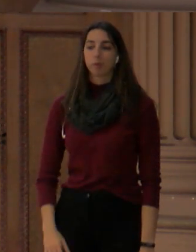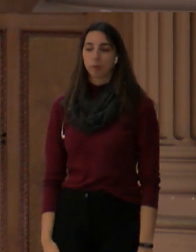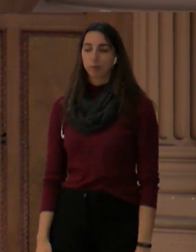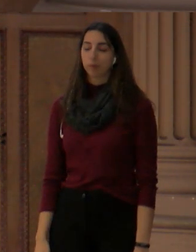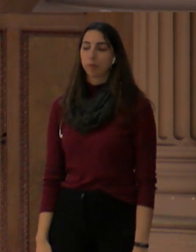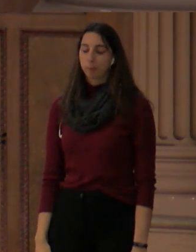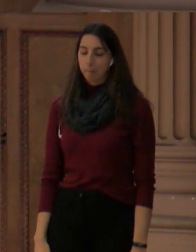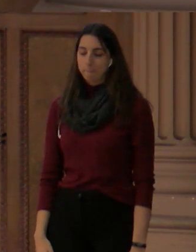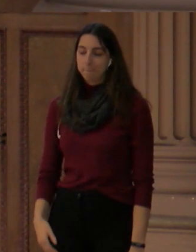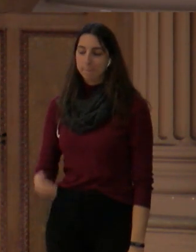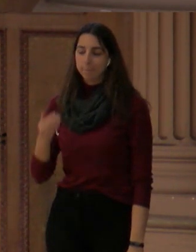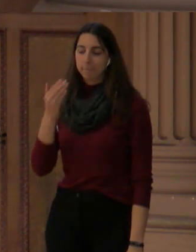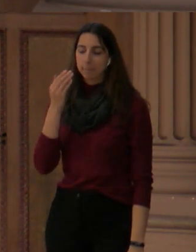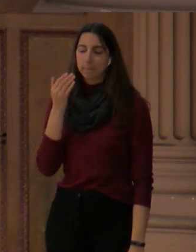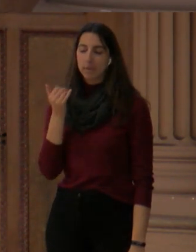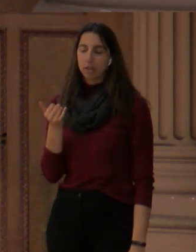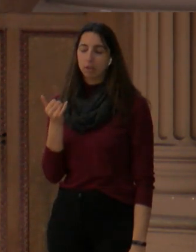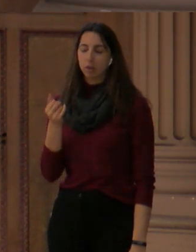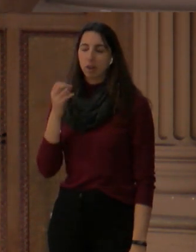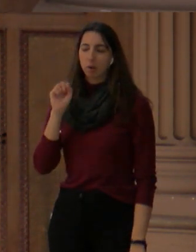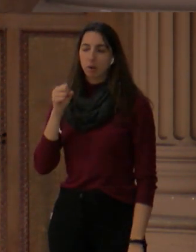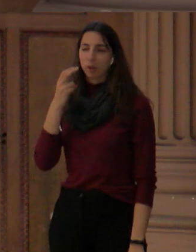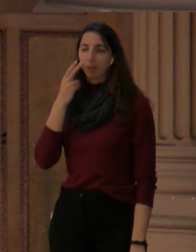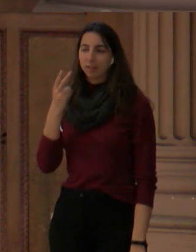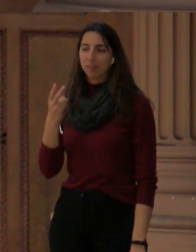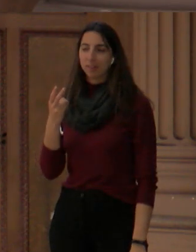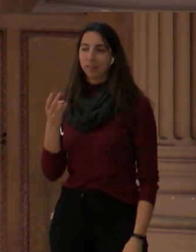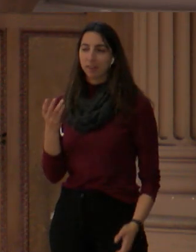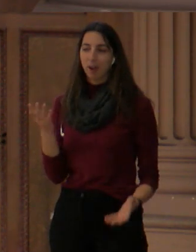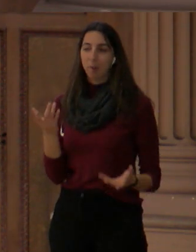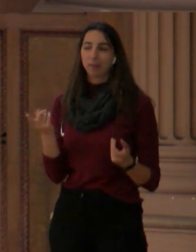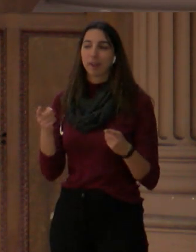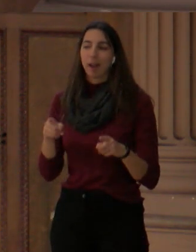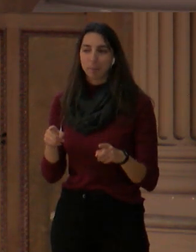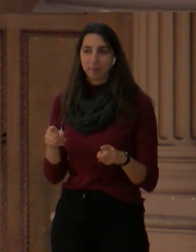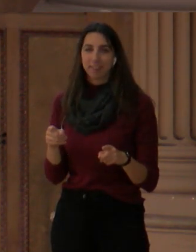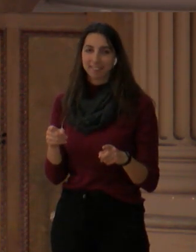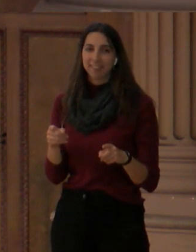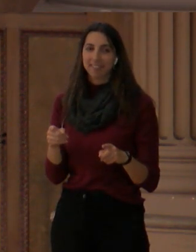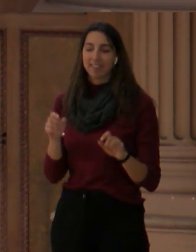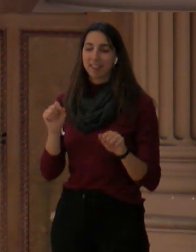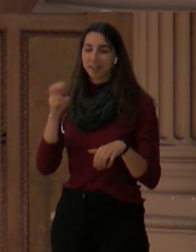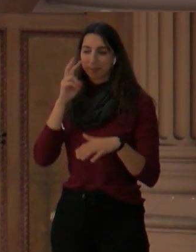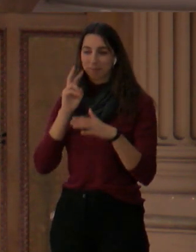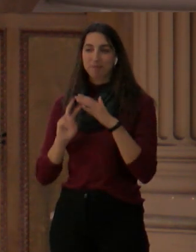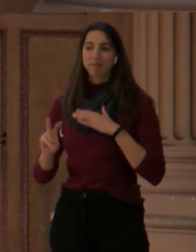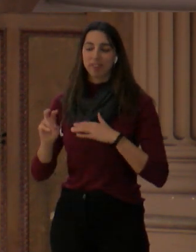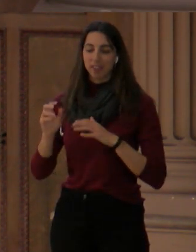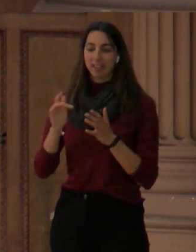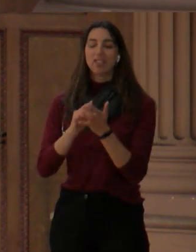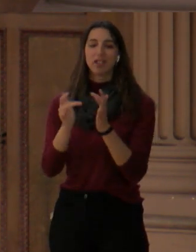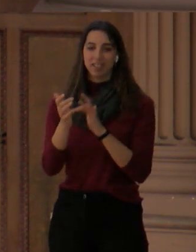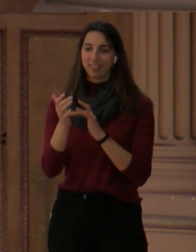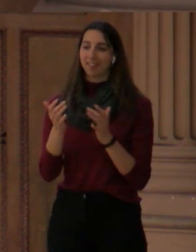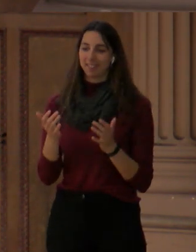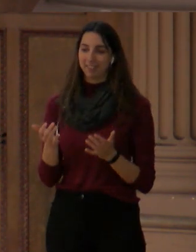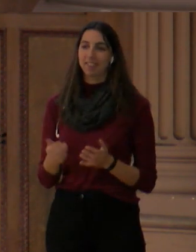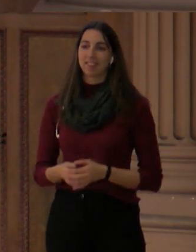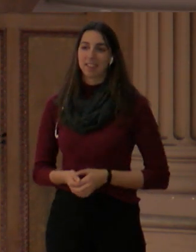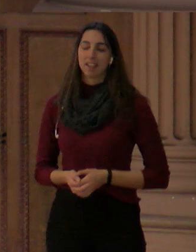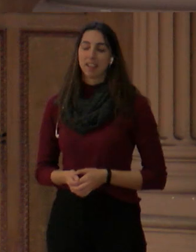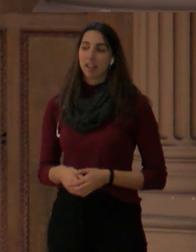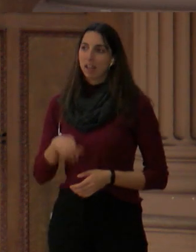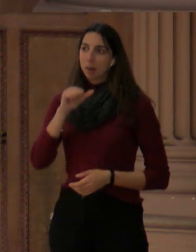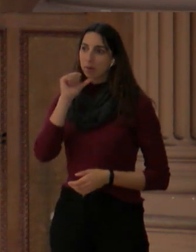And now you can already see where this sermon is going. This is very predictable. Jesus is this true king. He's the king that doesn't